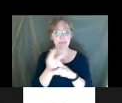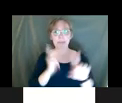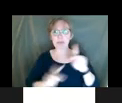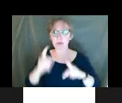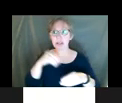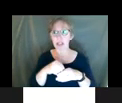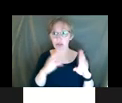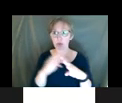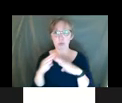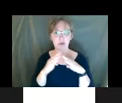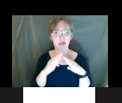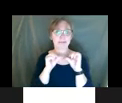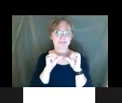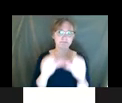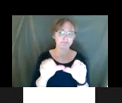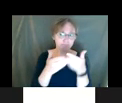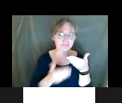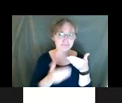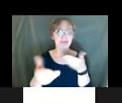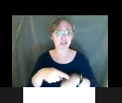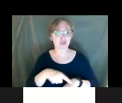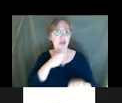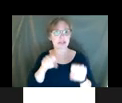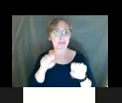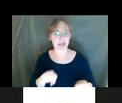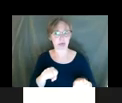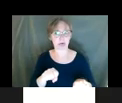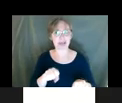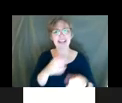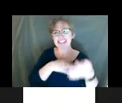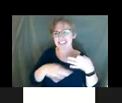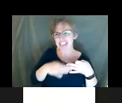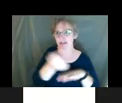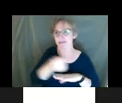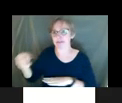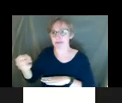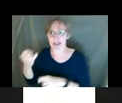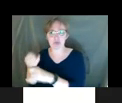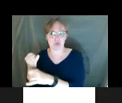as possible rather than institutionalizing them.